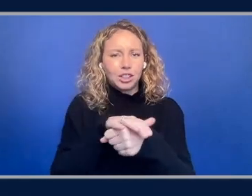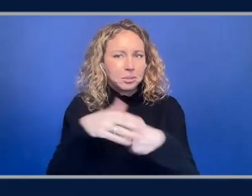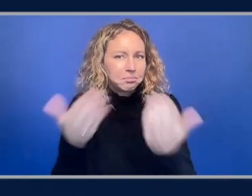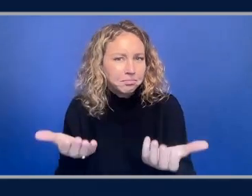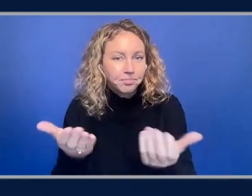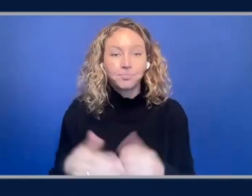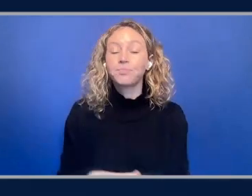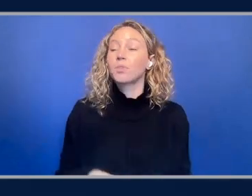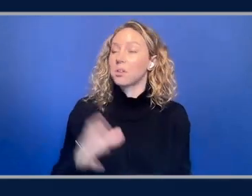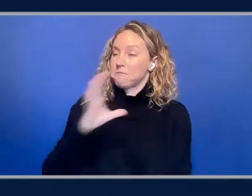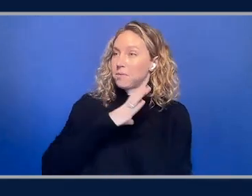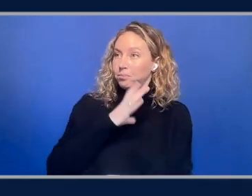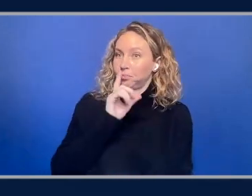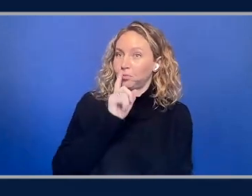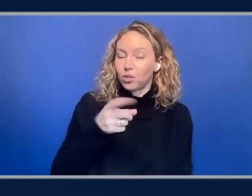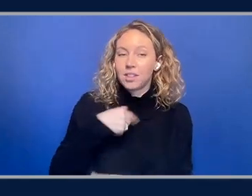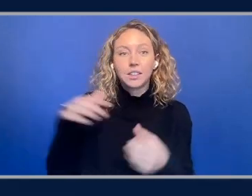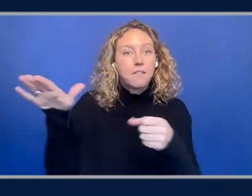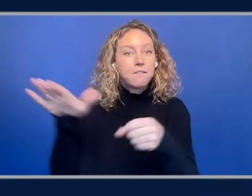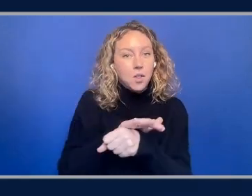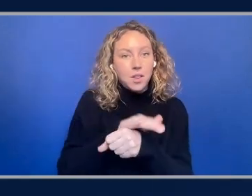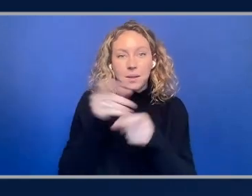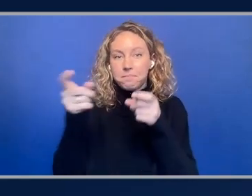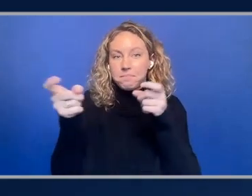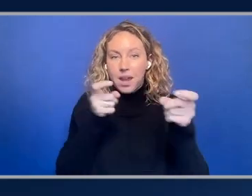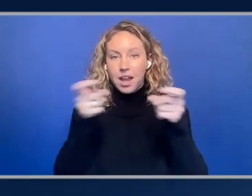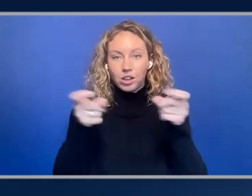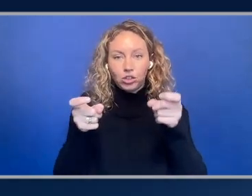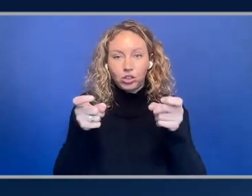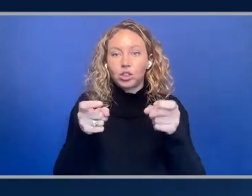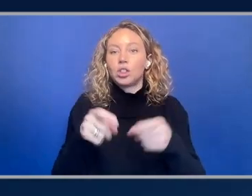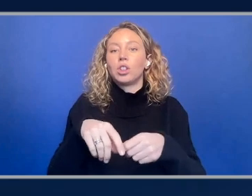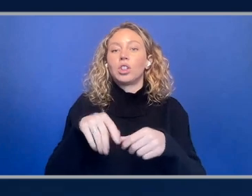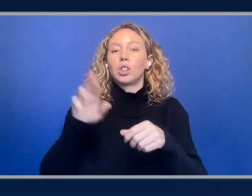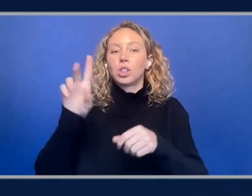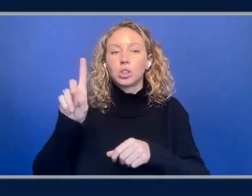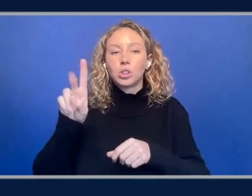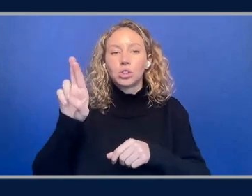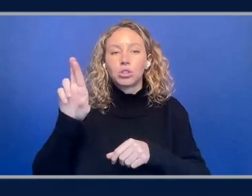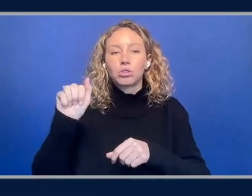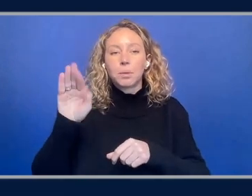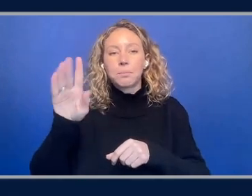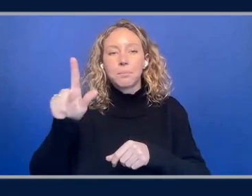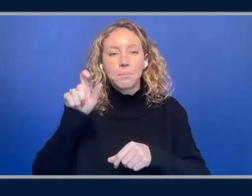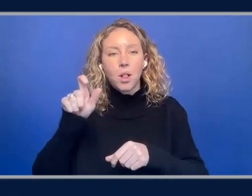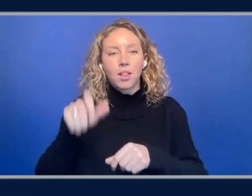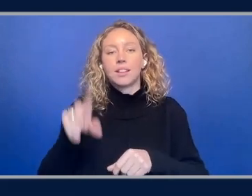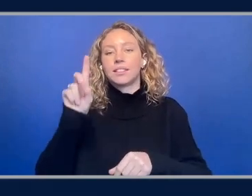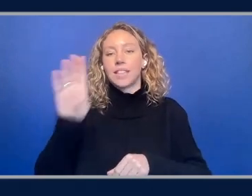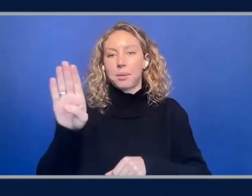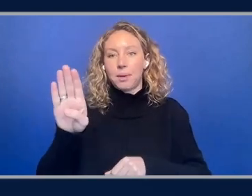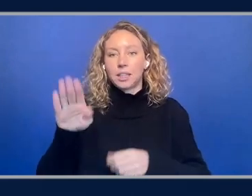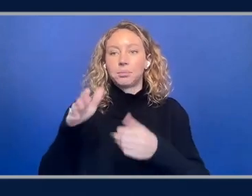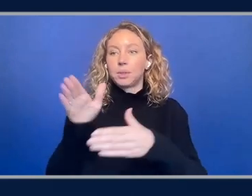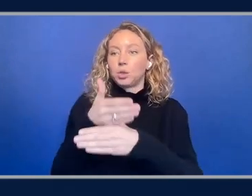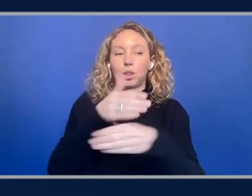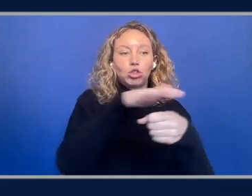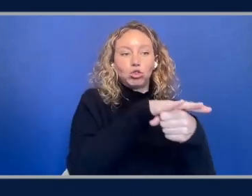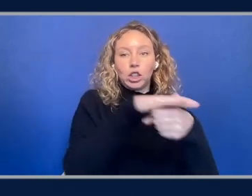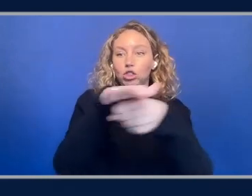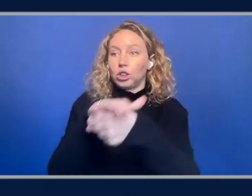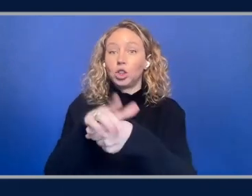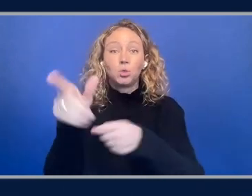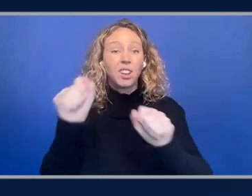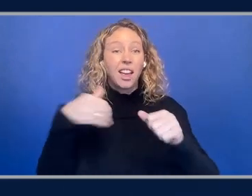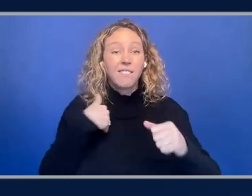multi-region is a fully managed, durable database, active between regions. So you can have your customers wherever you want. Like